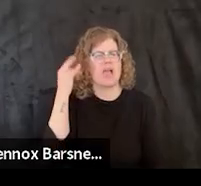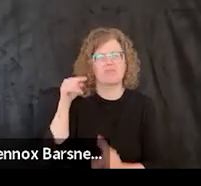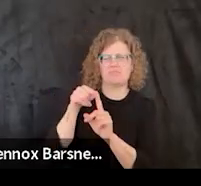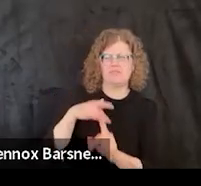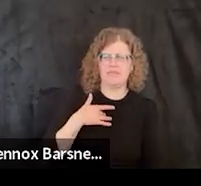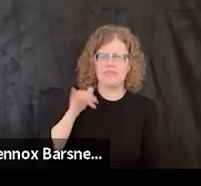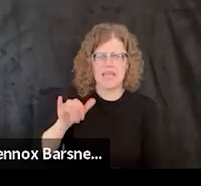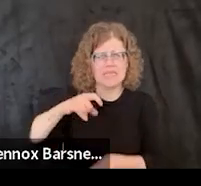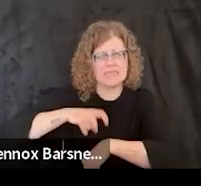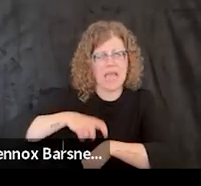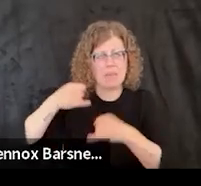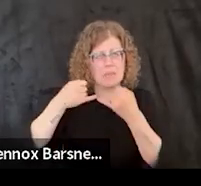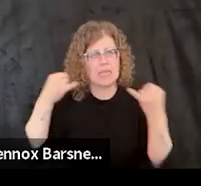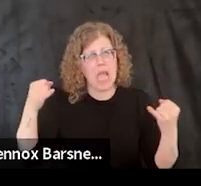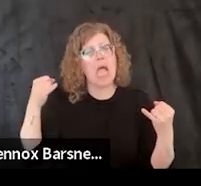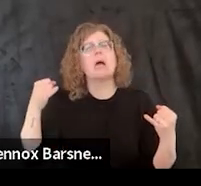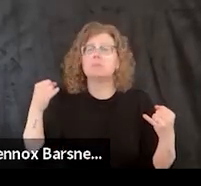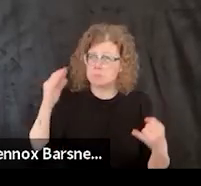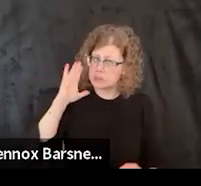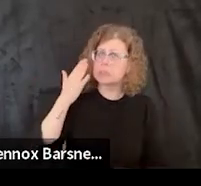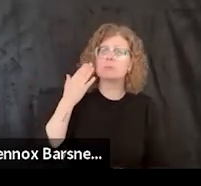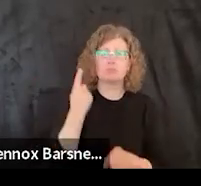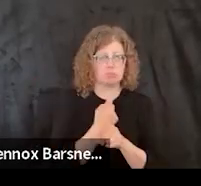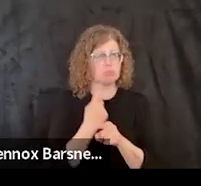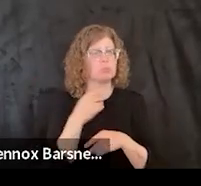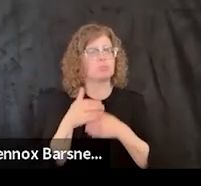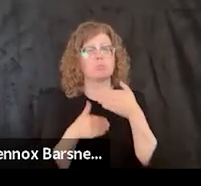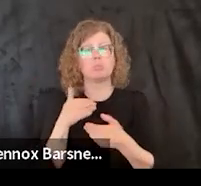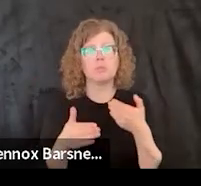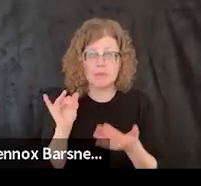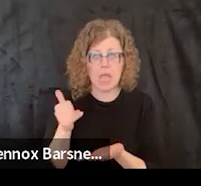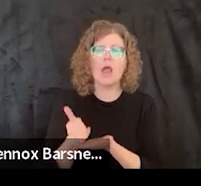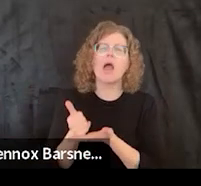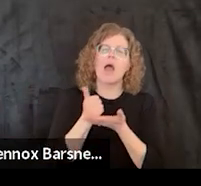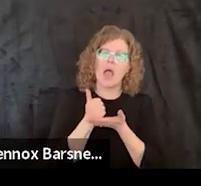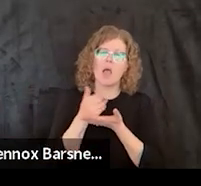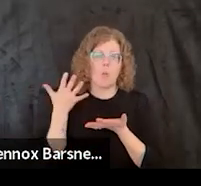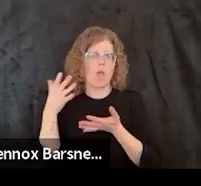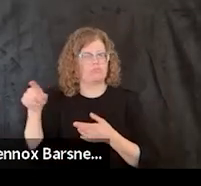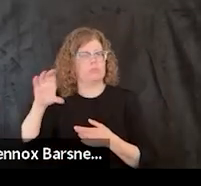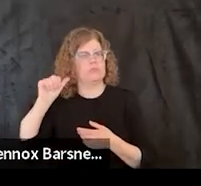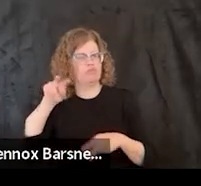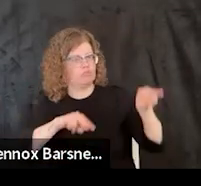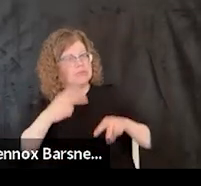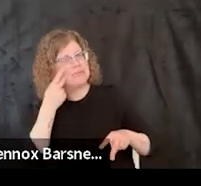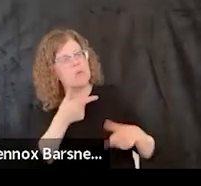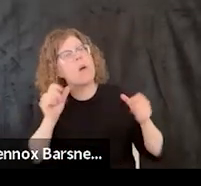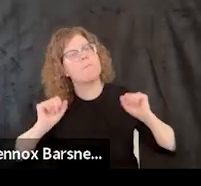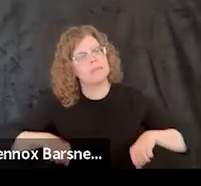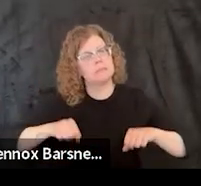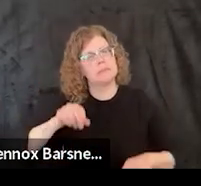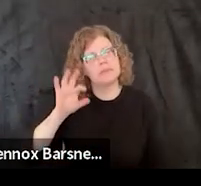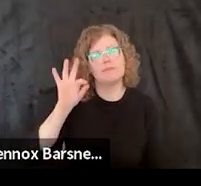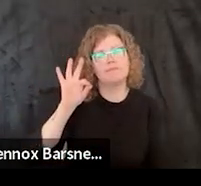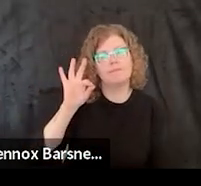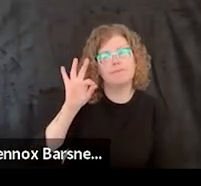you and this project, particularly to help assessors understand feasibility, especially since not all of them may be familiar with